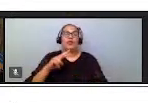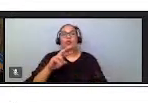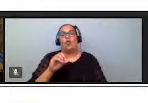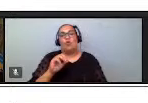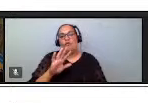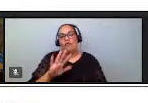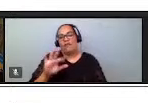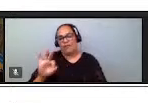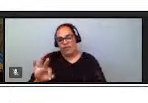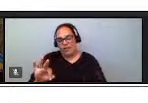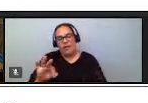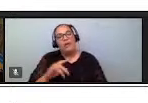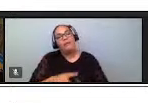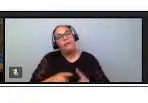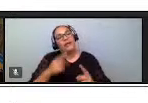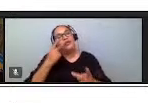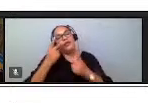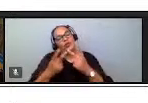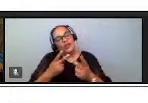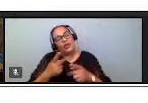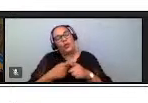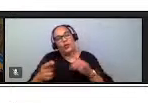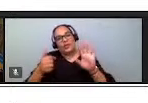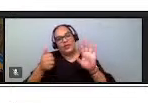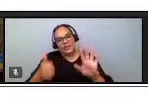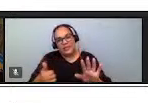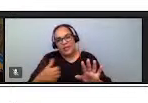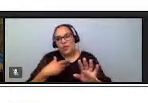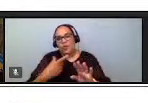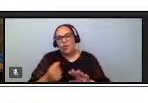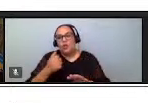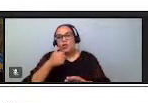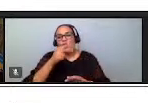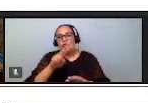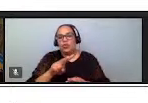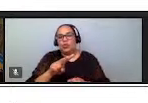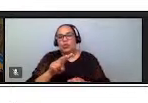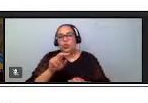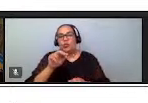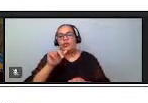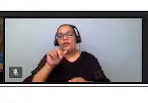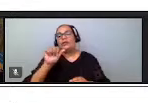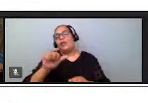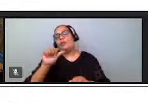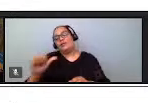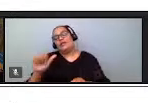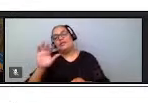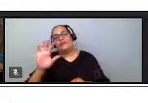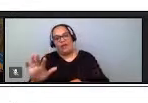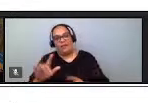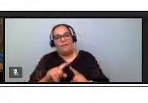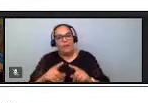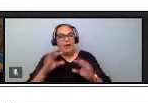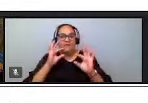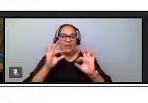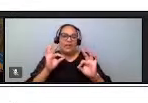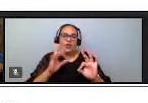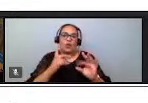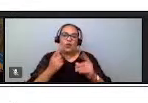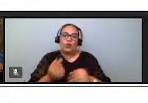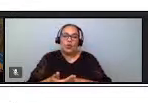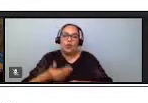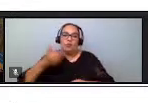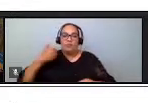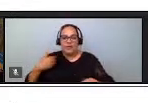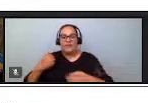2053 and you can see week six we did two 265 which is fantastic compared to what we' done the previous